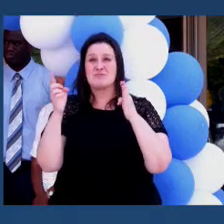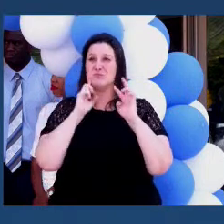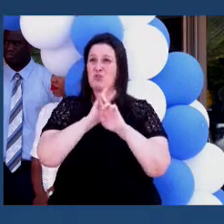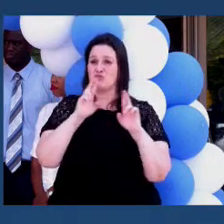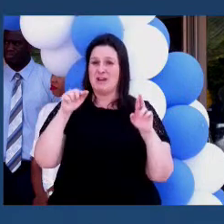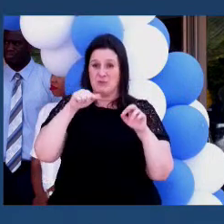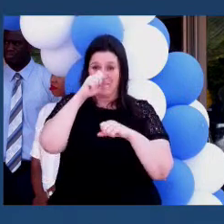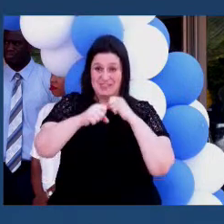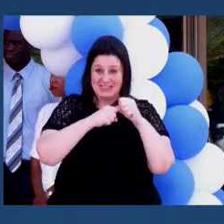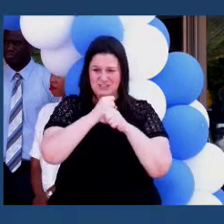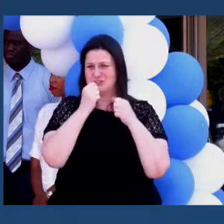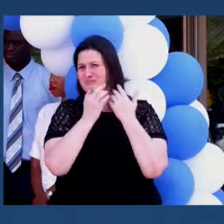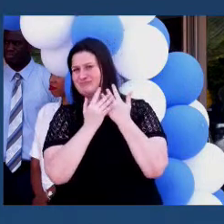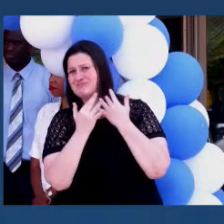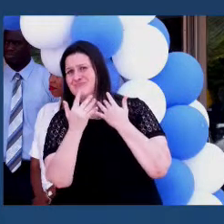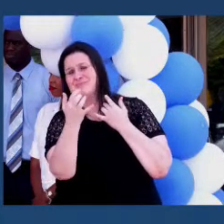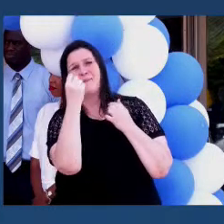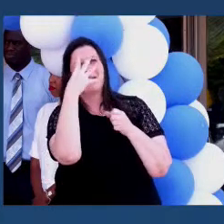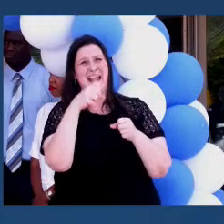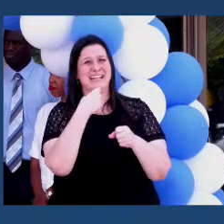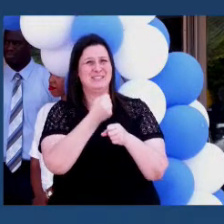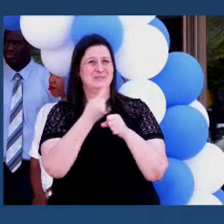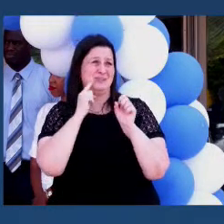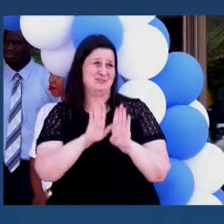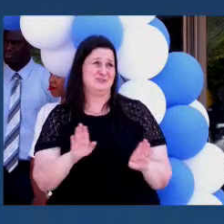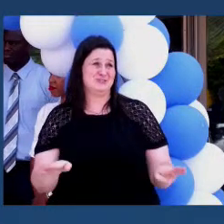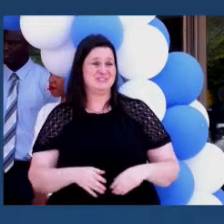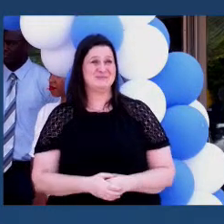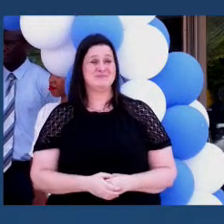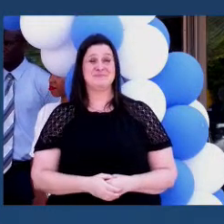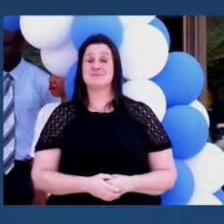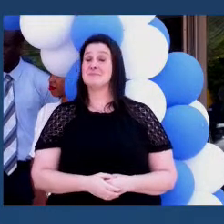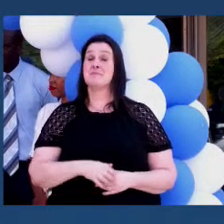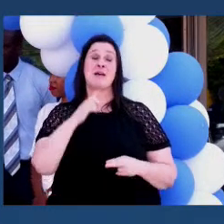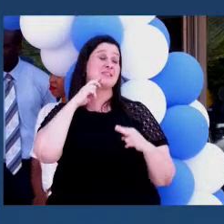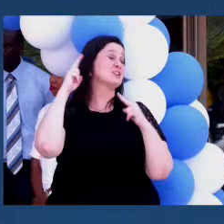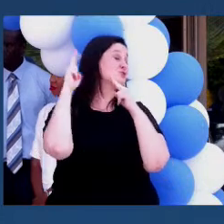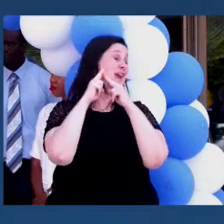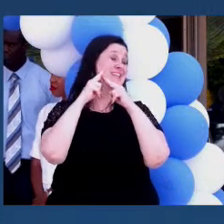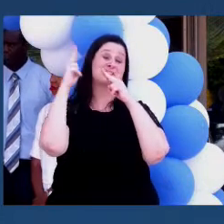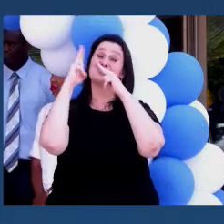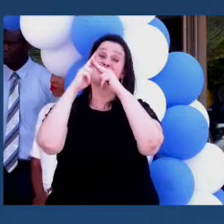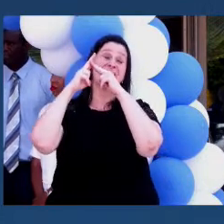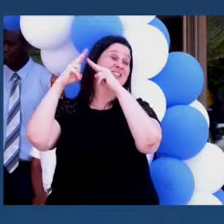year and many more years. But the greatest